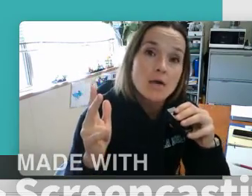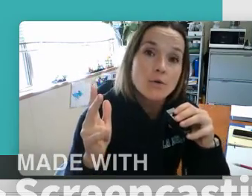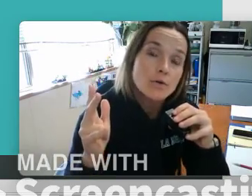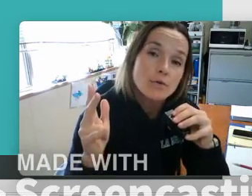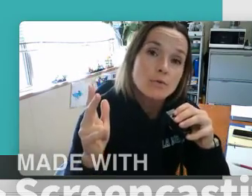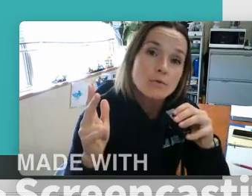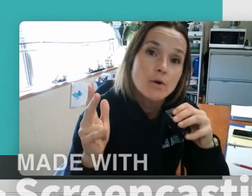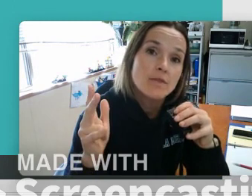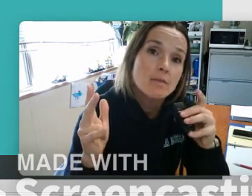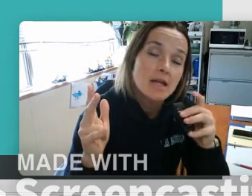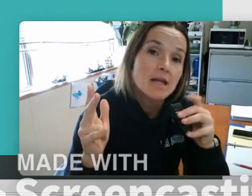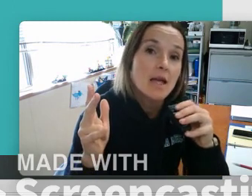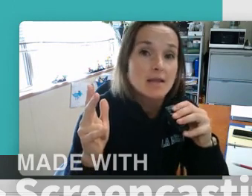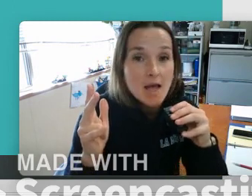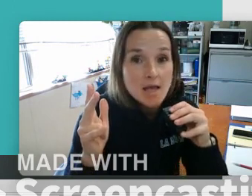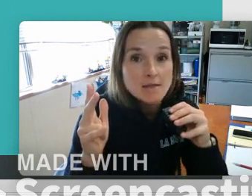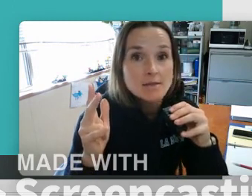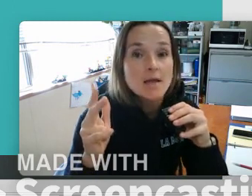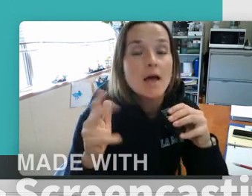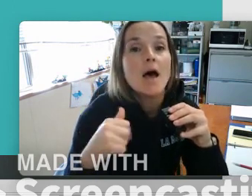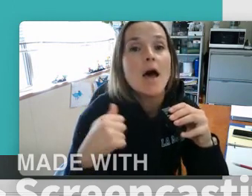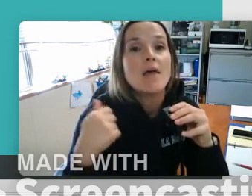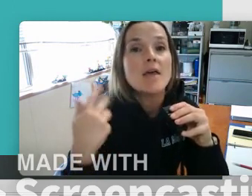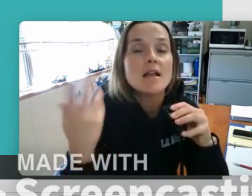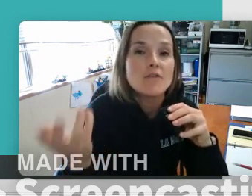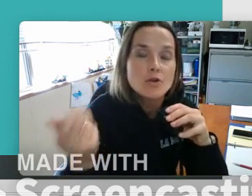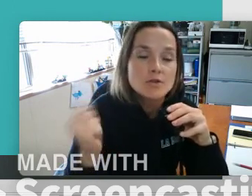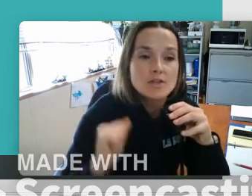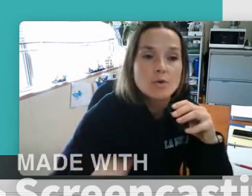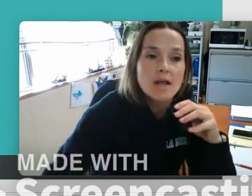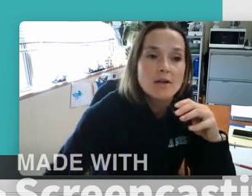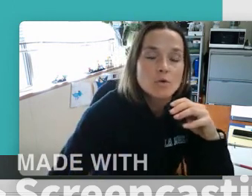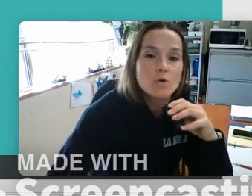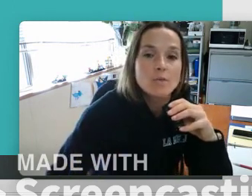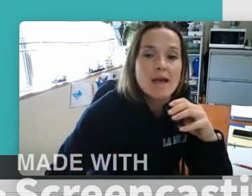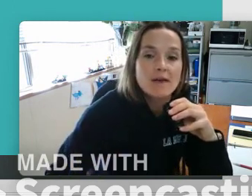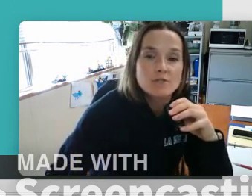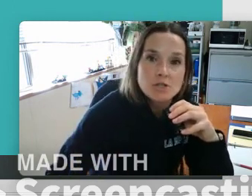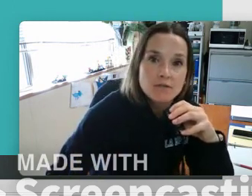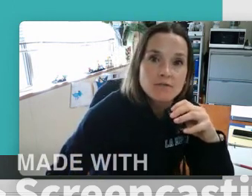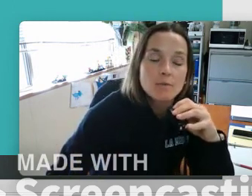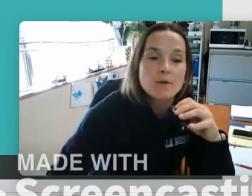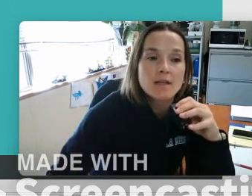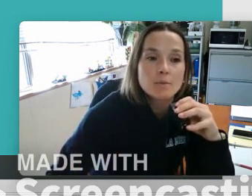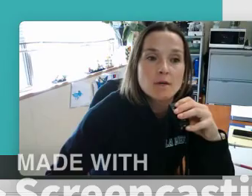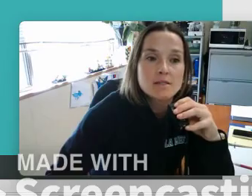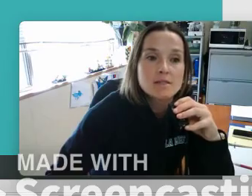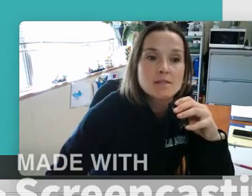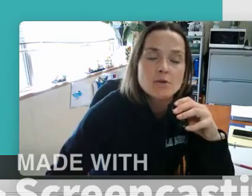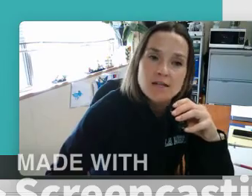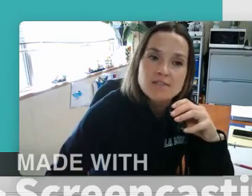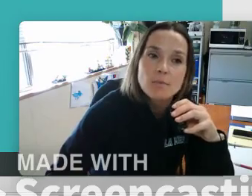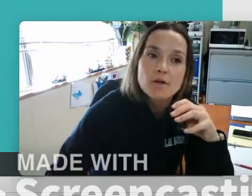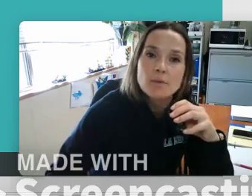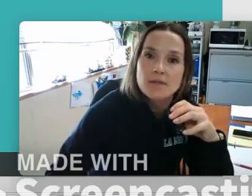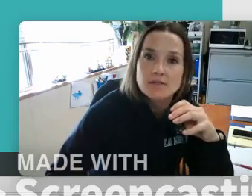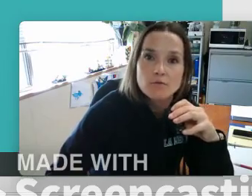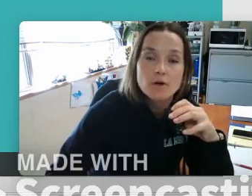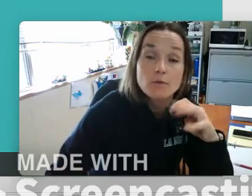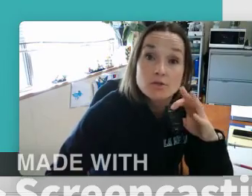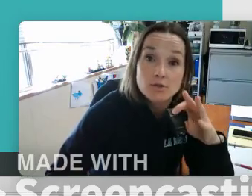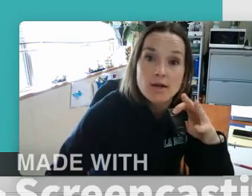I or you go at the beginning and the end. And then if you're using the word and or, we have to shift and we write that in parentheses. And you guys have been pretty good with